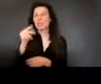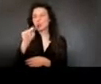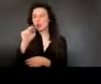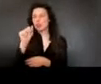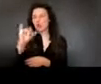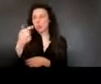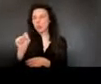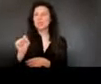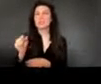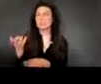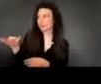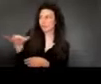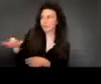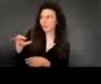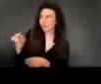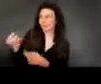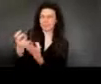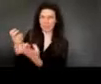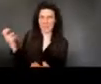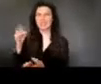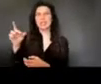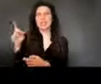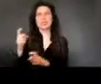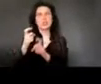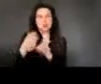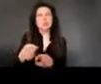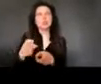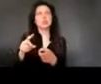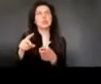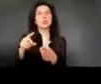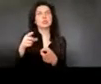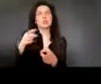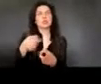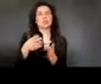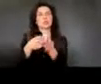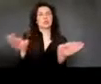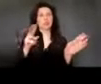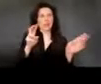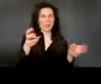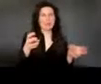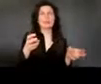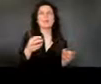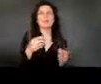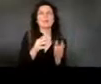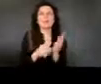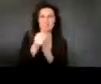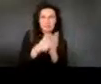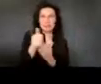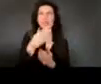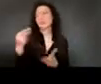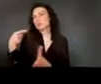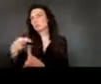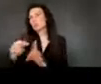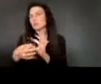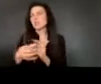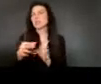volume aligned with the issue's themes, while they also each offer interventions to these issues of space, place, and memory that our panel will